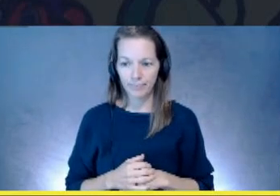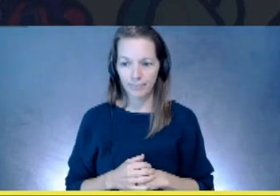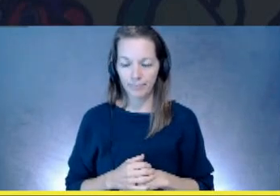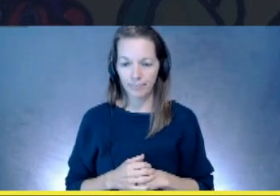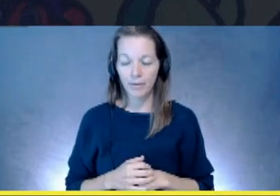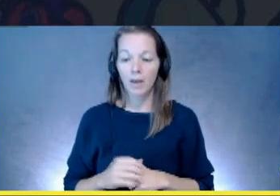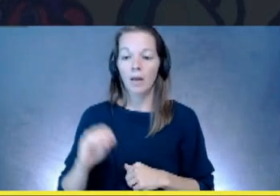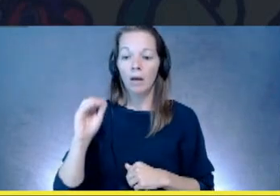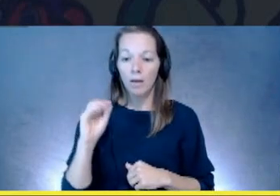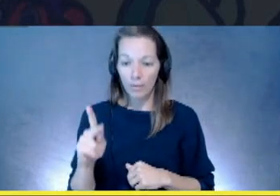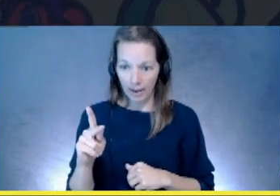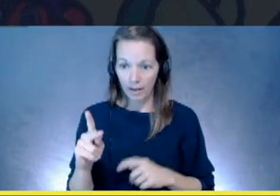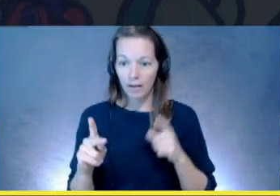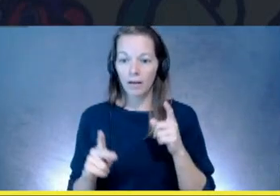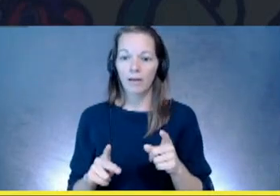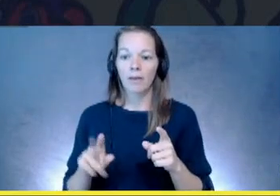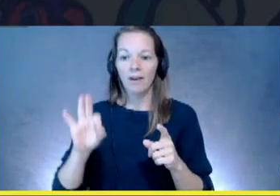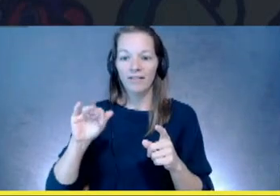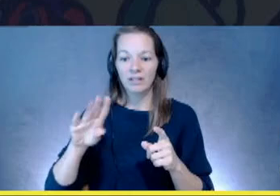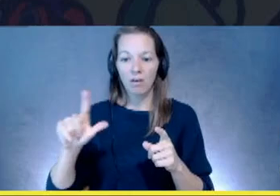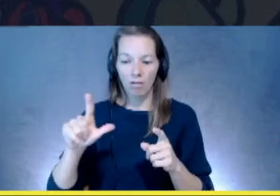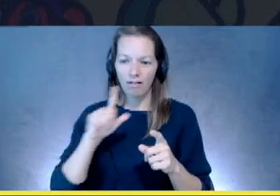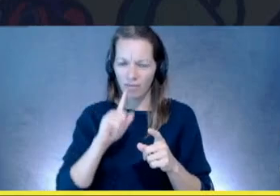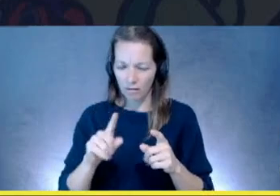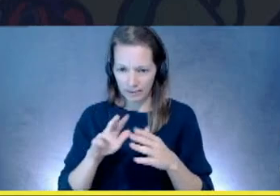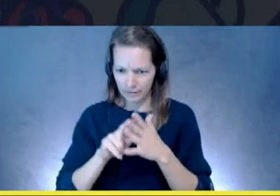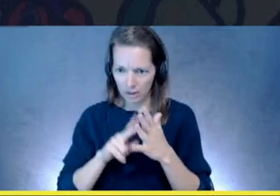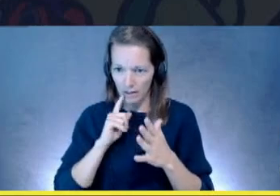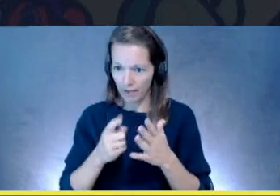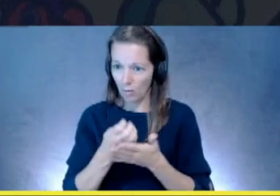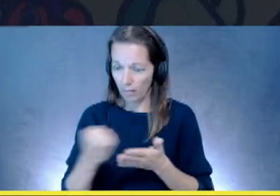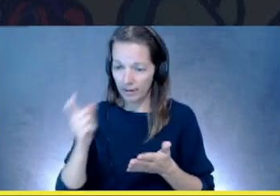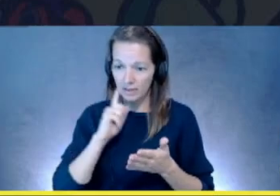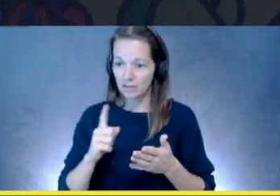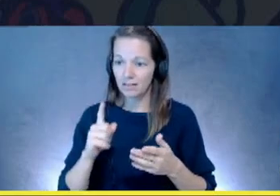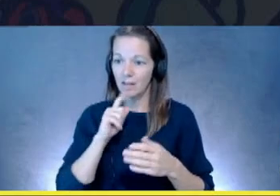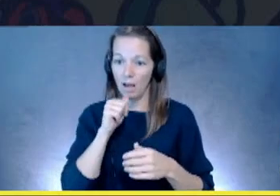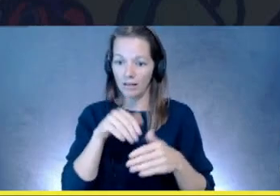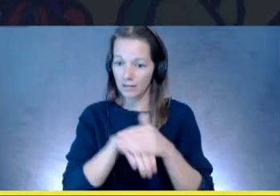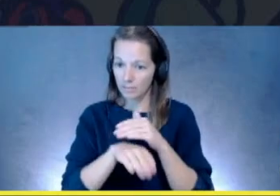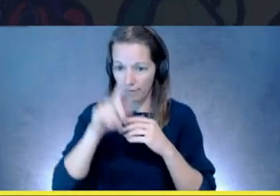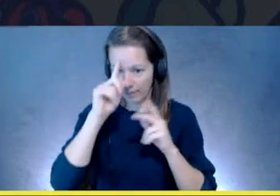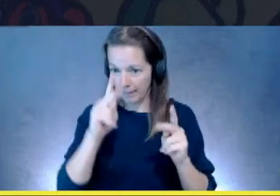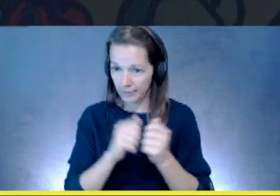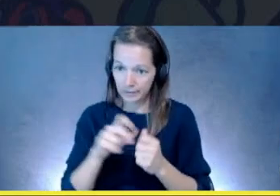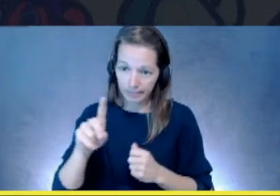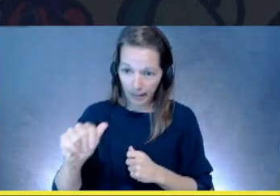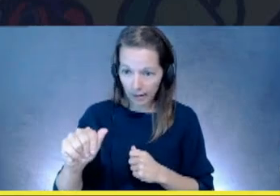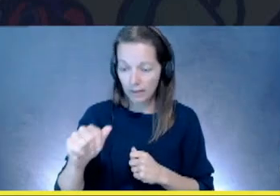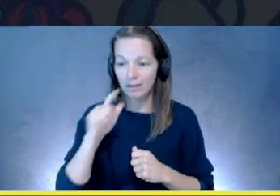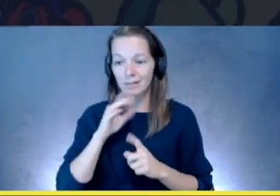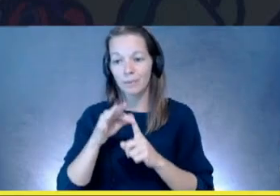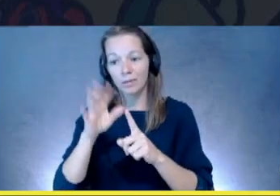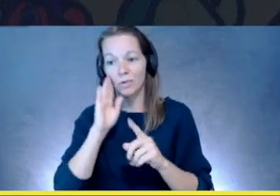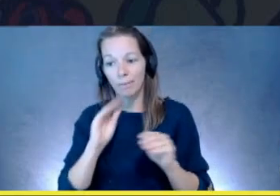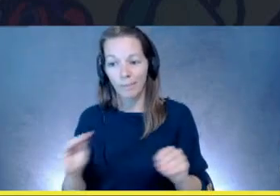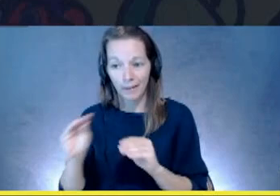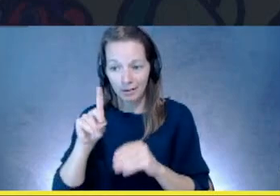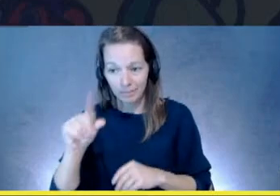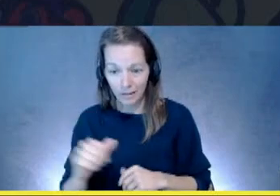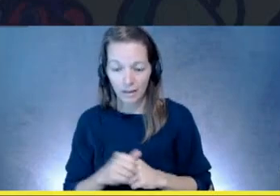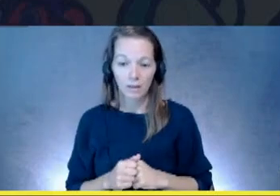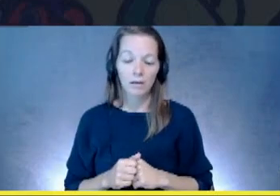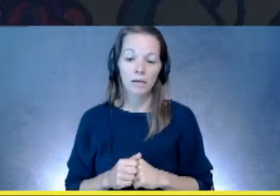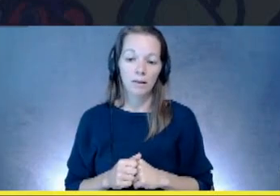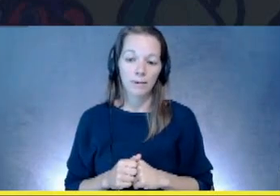Okay, physical access to care. Medical diagnostic equipment is frequently inaccessible for people with disabilities, especially mobility disability.